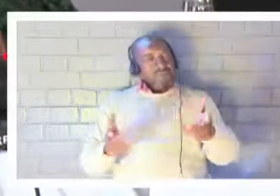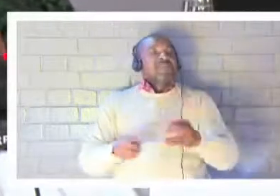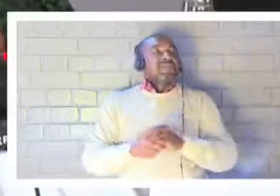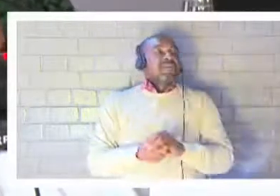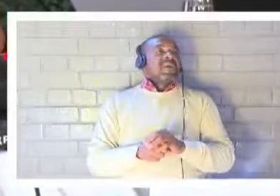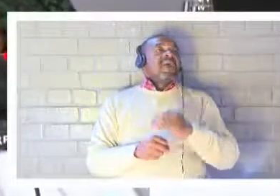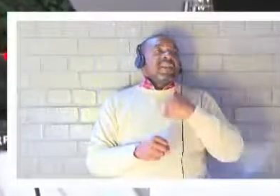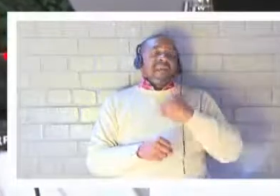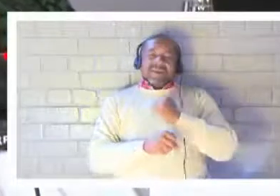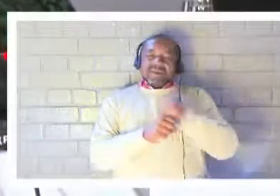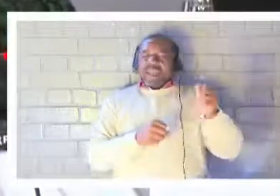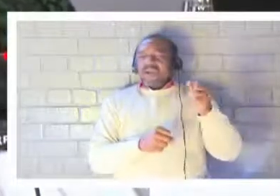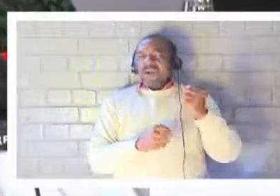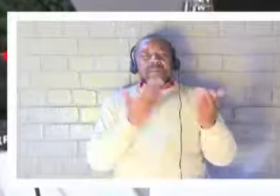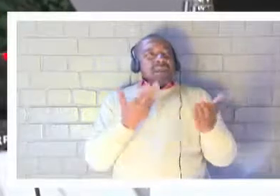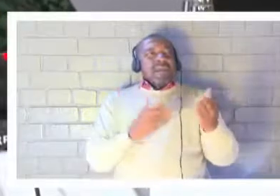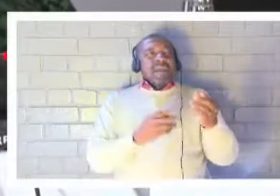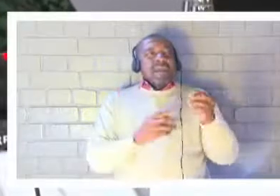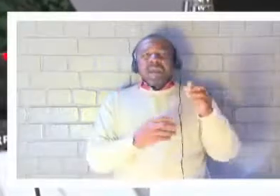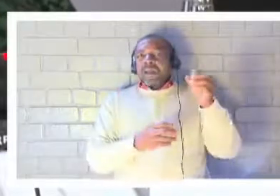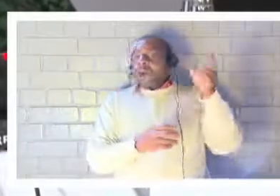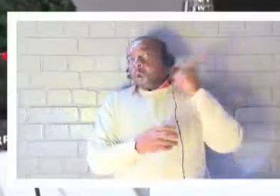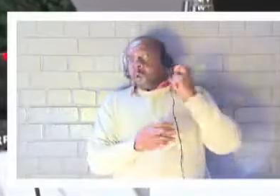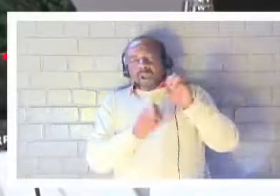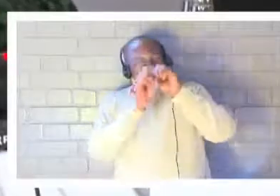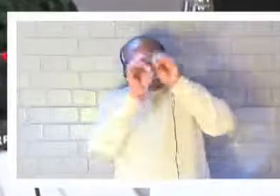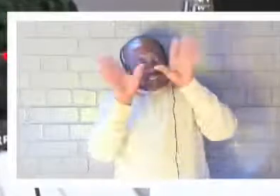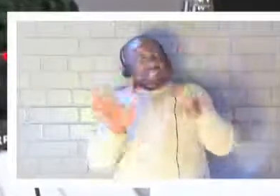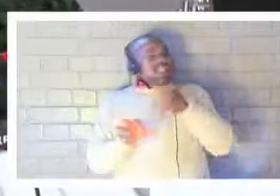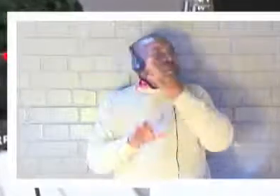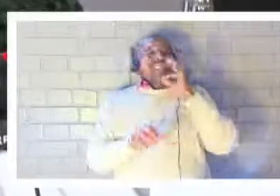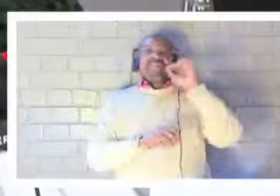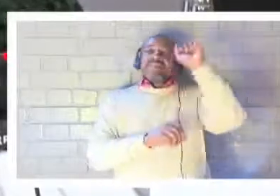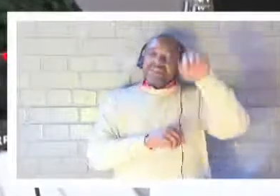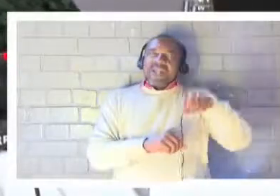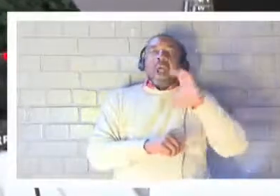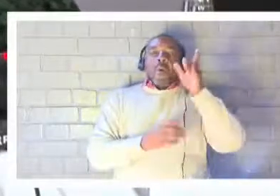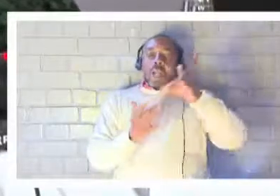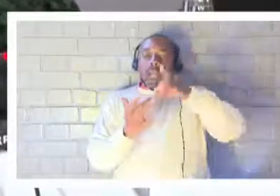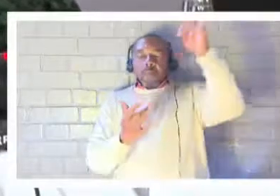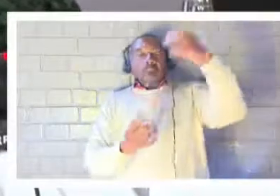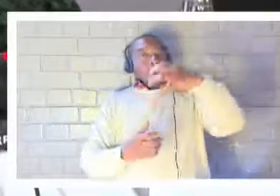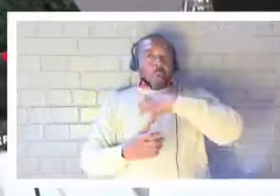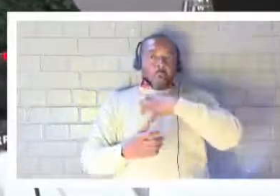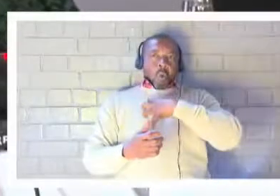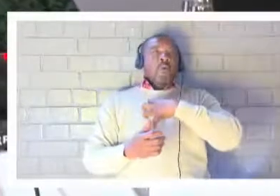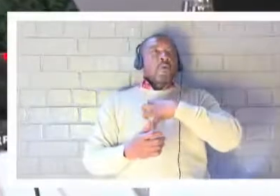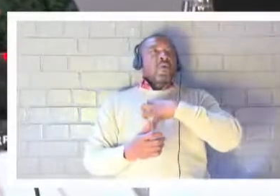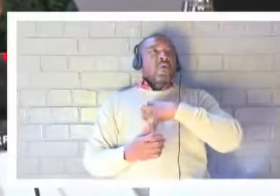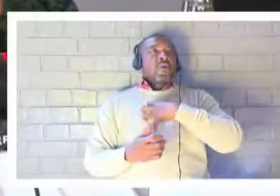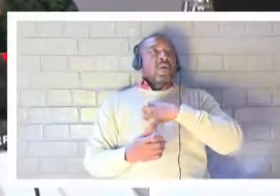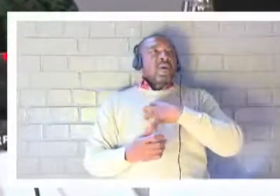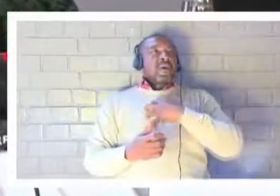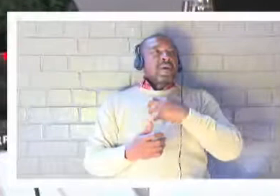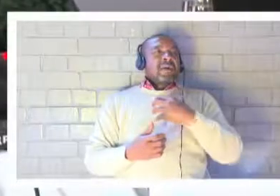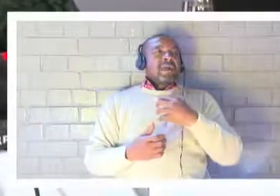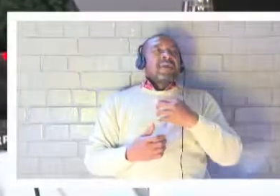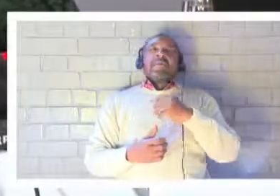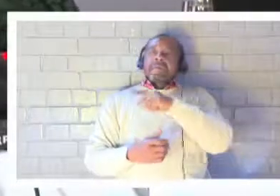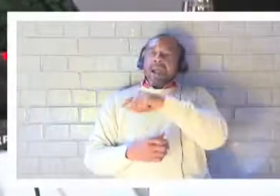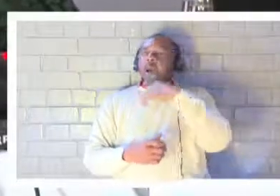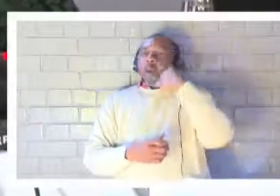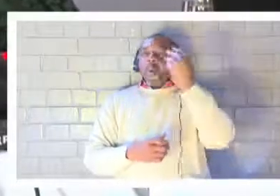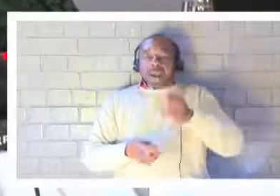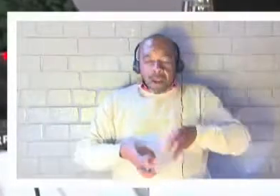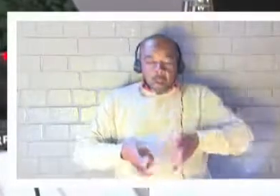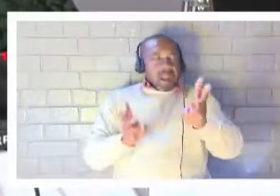I did not get it very clear from all of you saying, yes, we'll appoint our own. There's still an option of insourcing